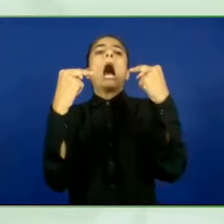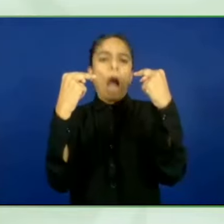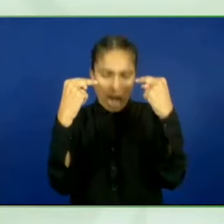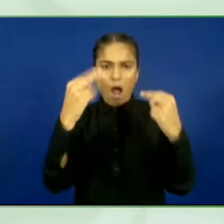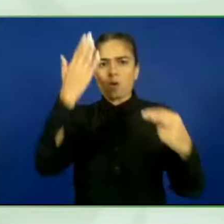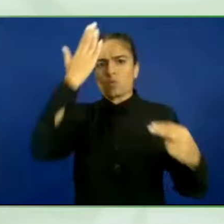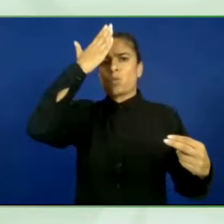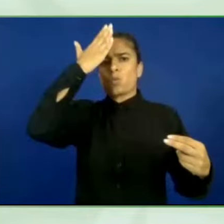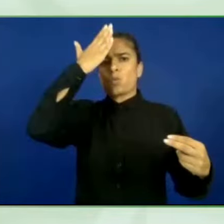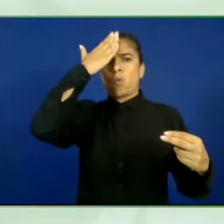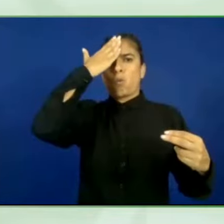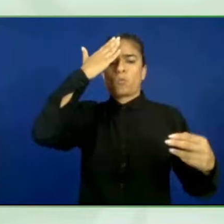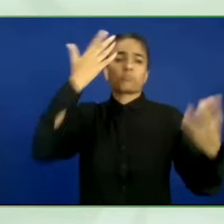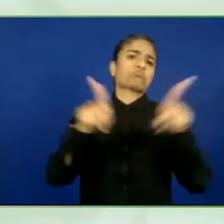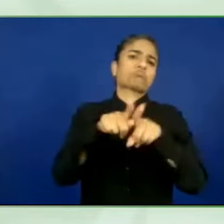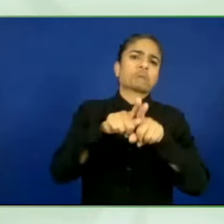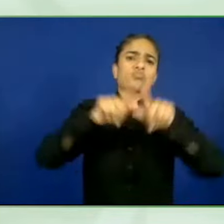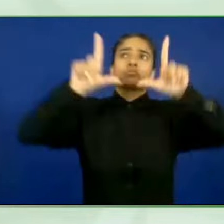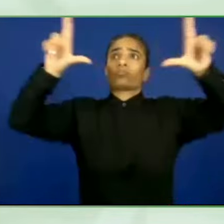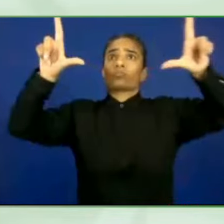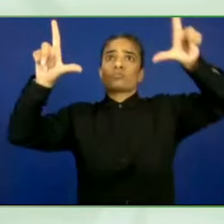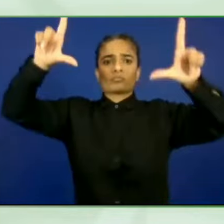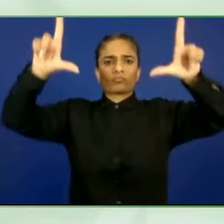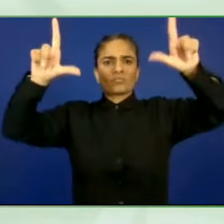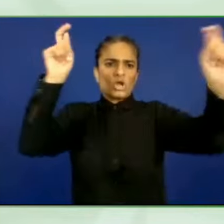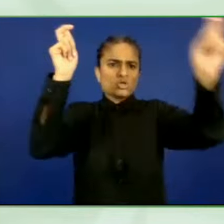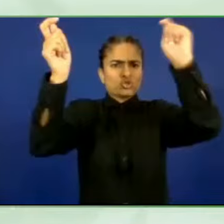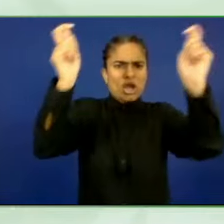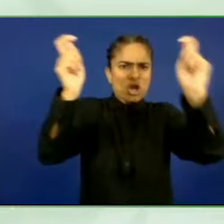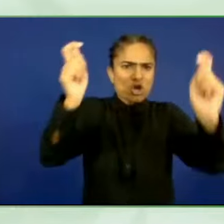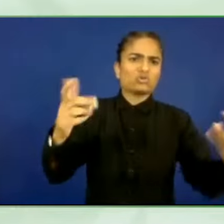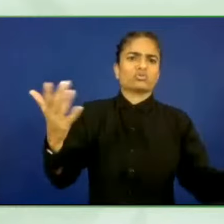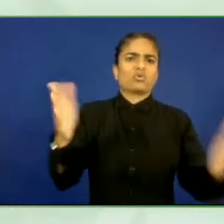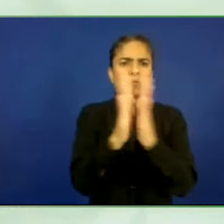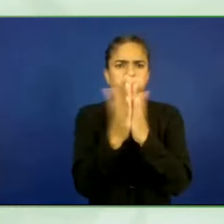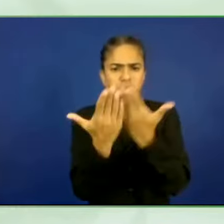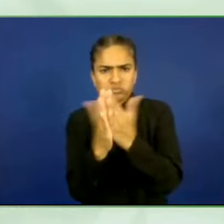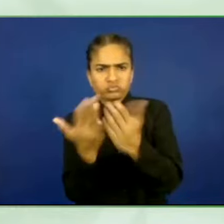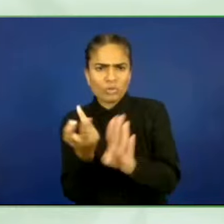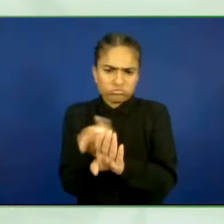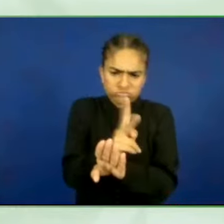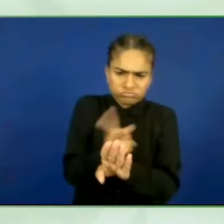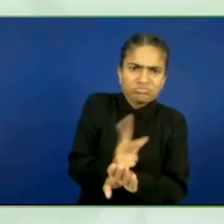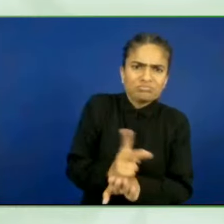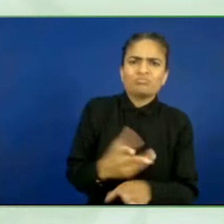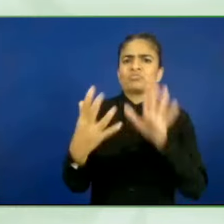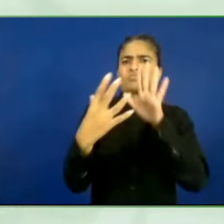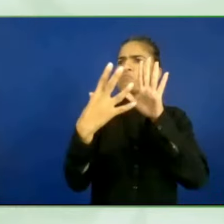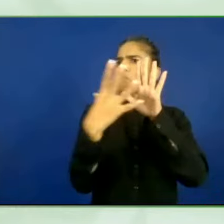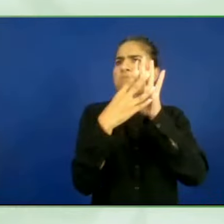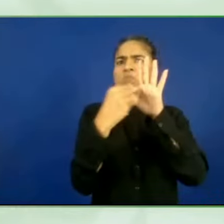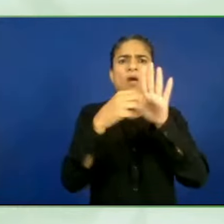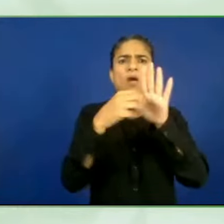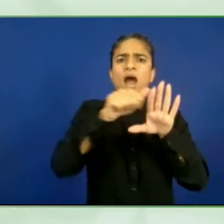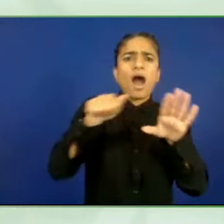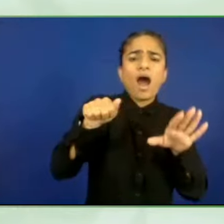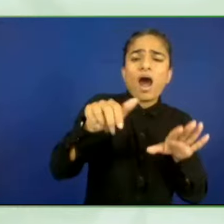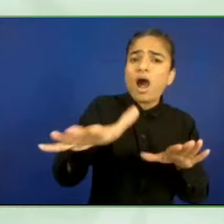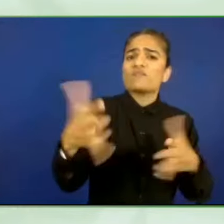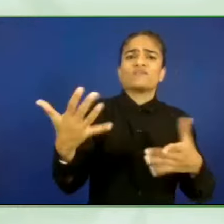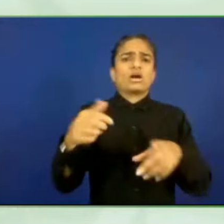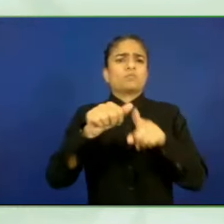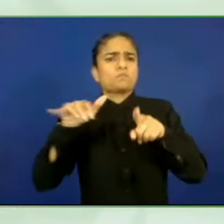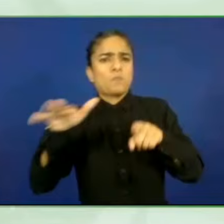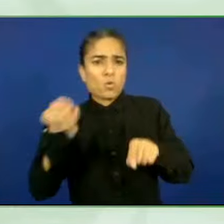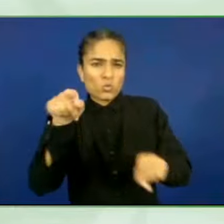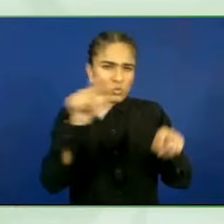brochures, any bit of advertisement and social media advertisement, you name it. And then I had that, and I was able